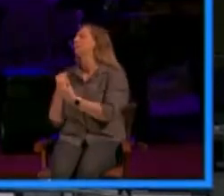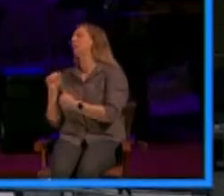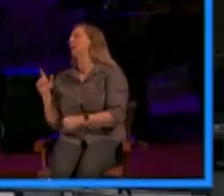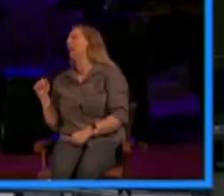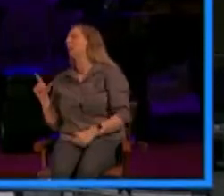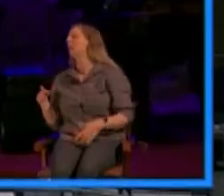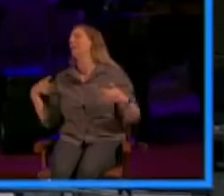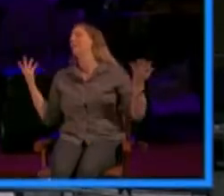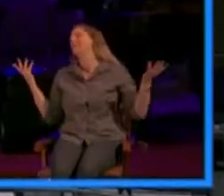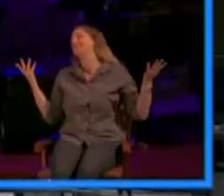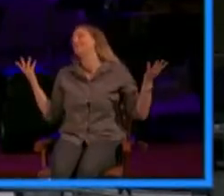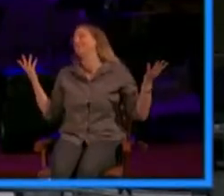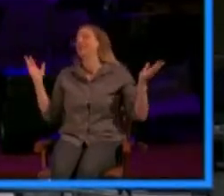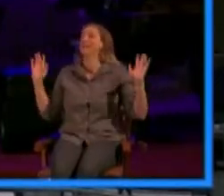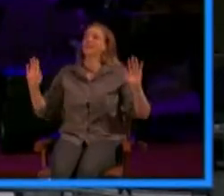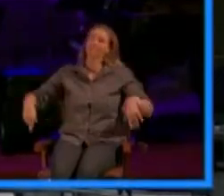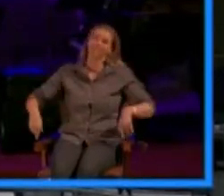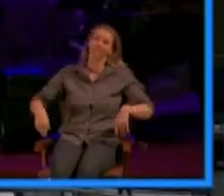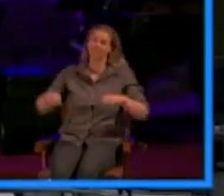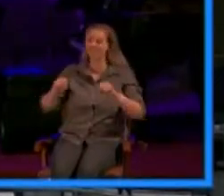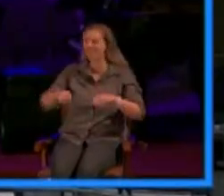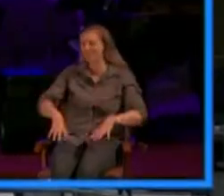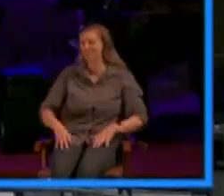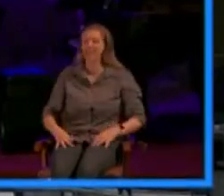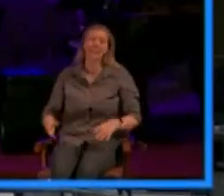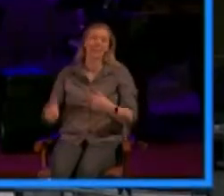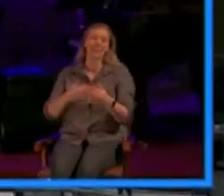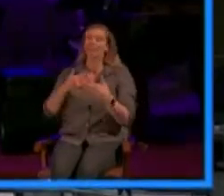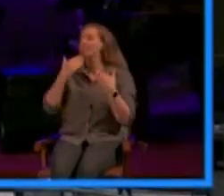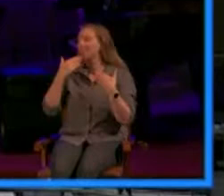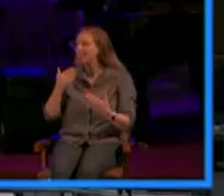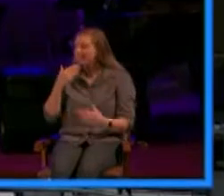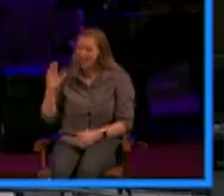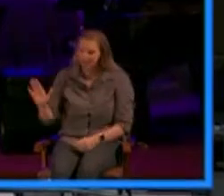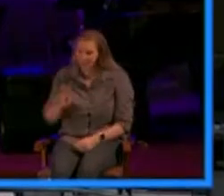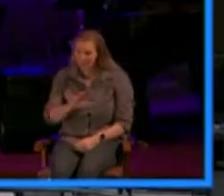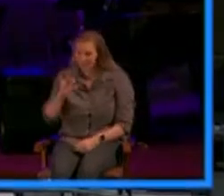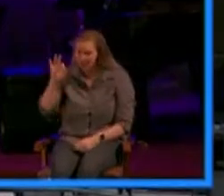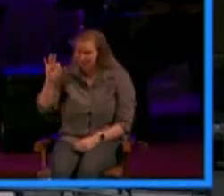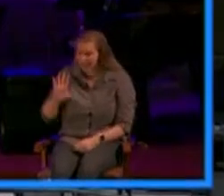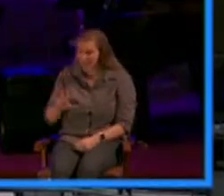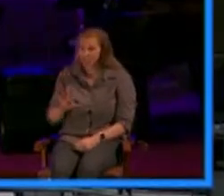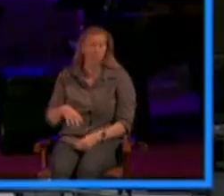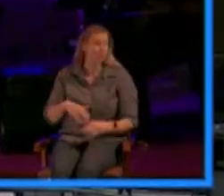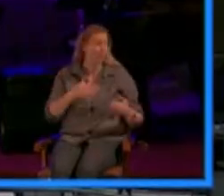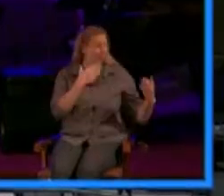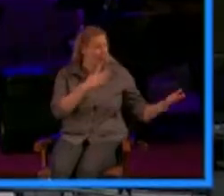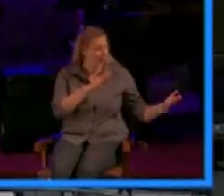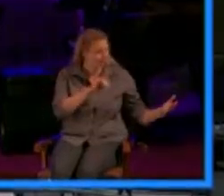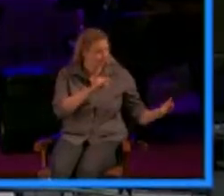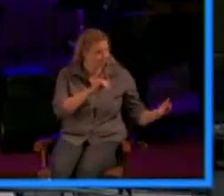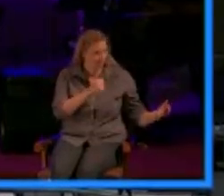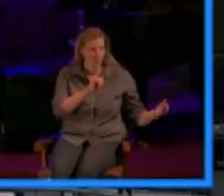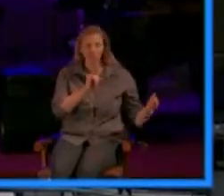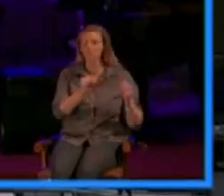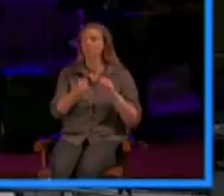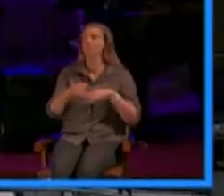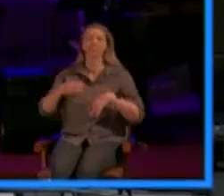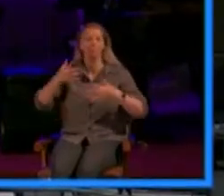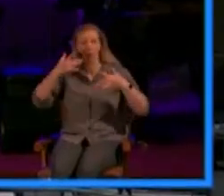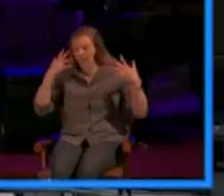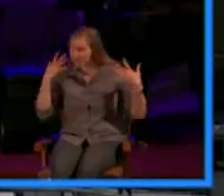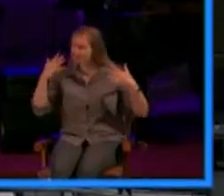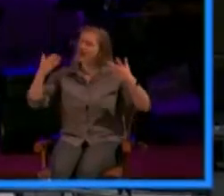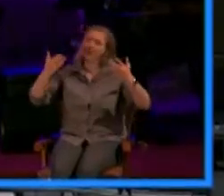say thanks to your pastor. Thanks to your wonderful staff, Benji. Thank you for your great hospitality. And, David, man, what a